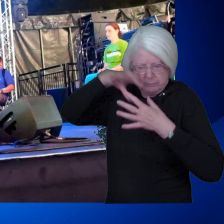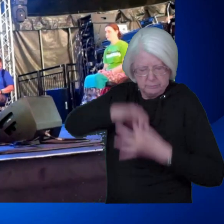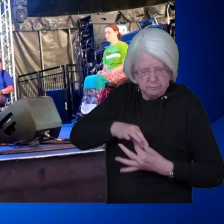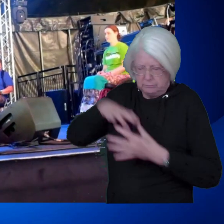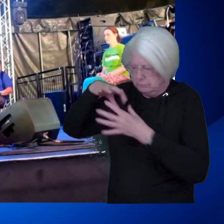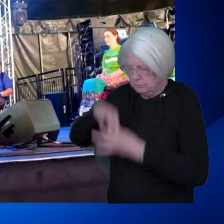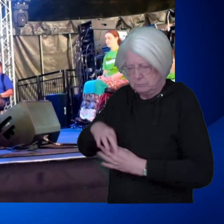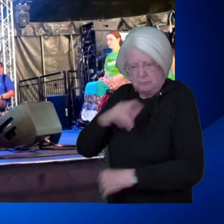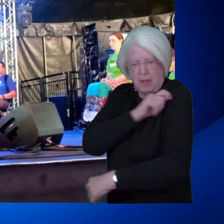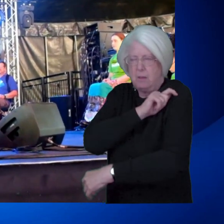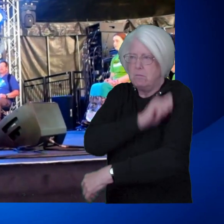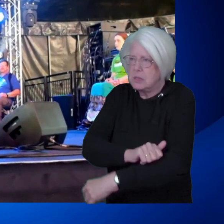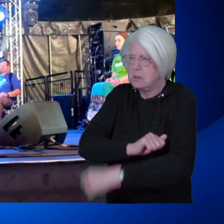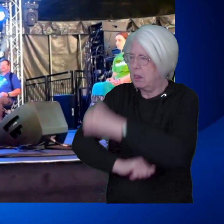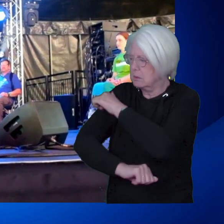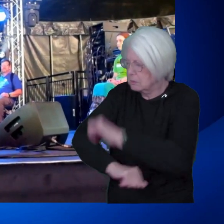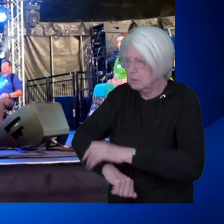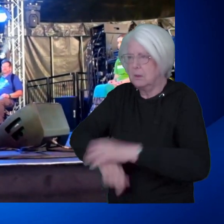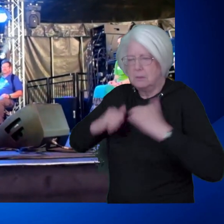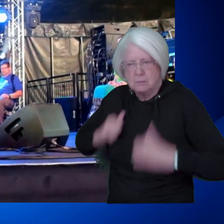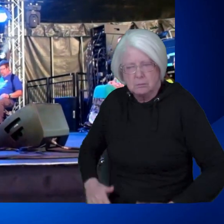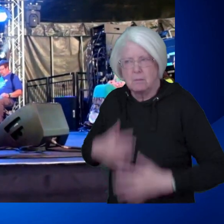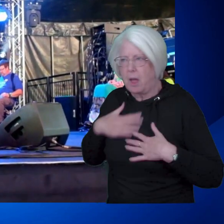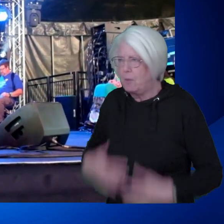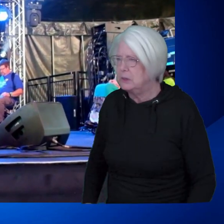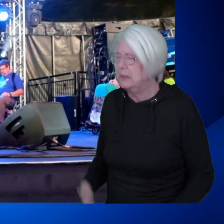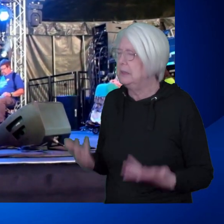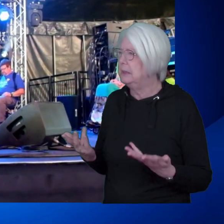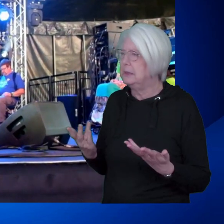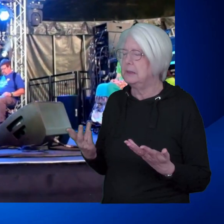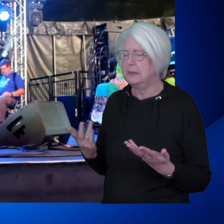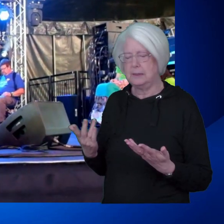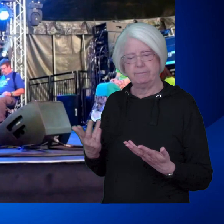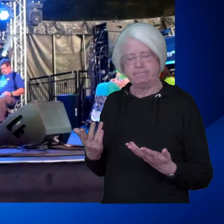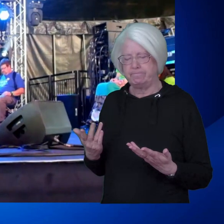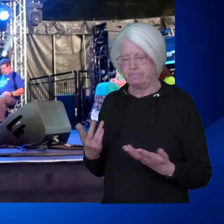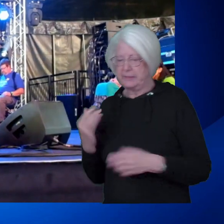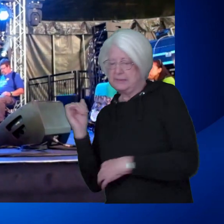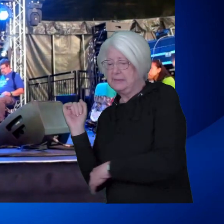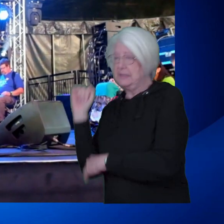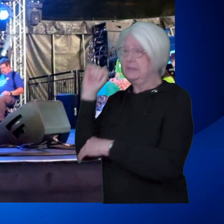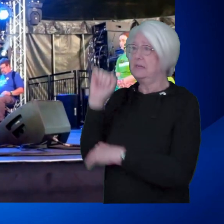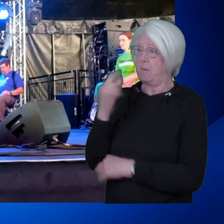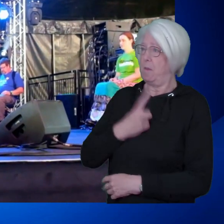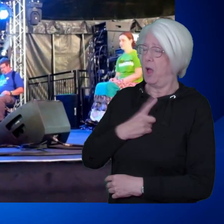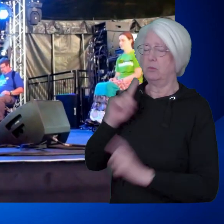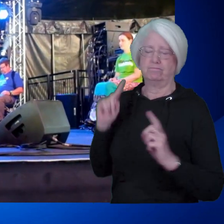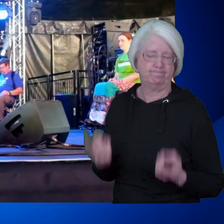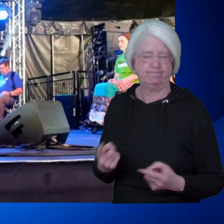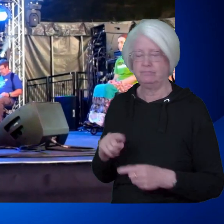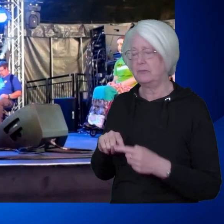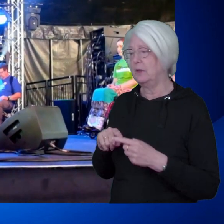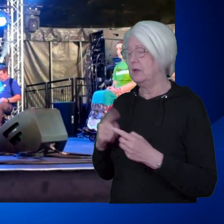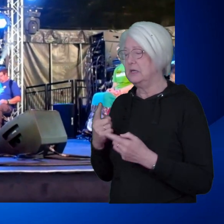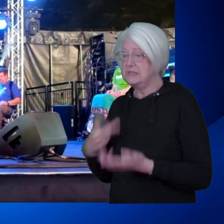My brain can't control the muscles in my body. I can't sit up on my own, and I